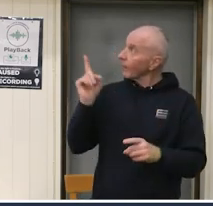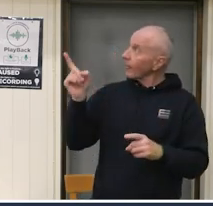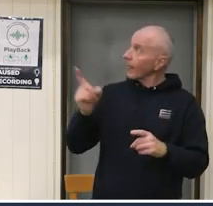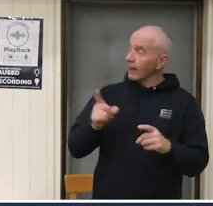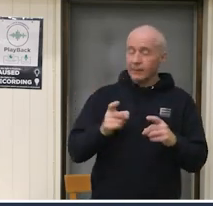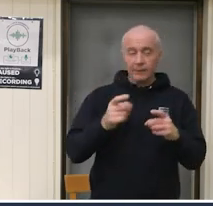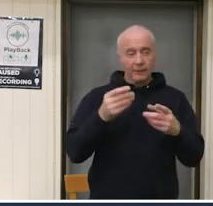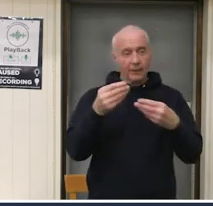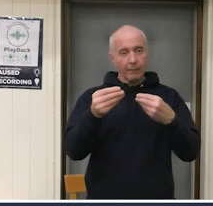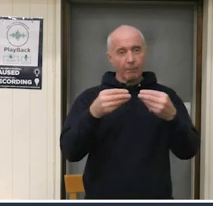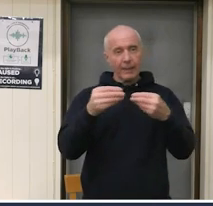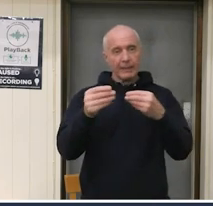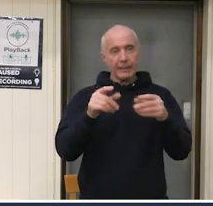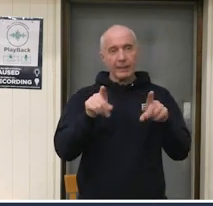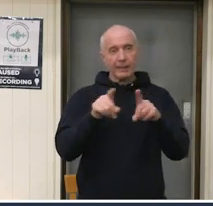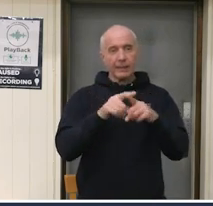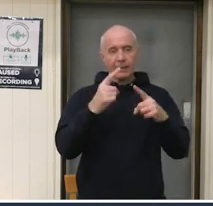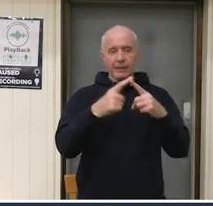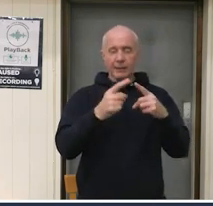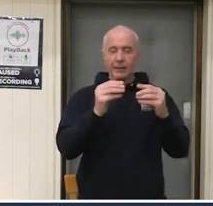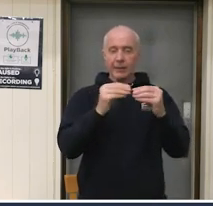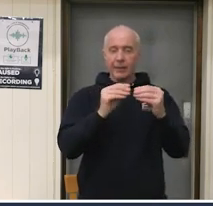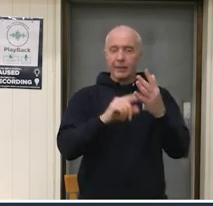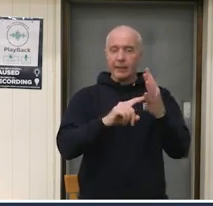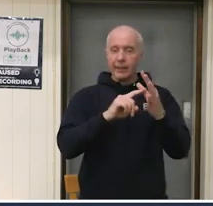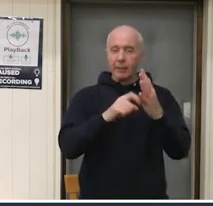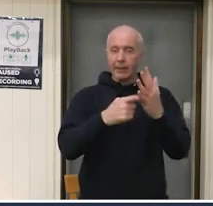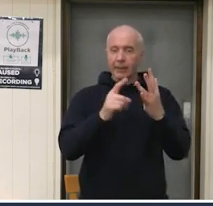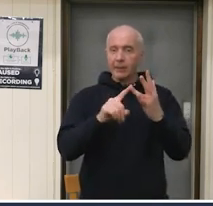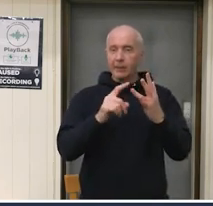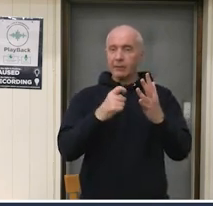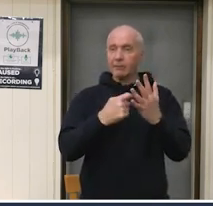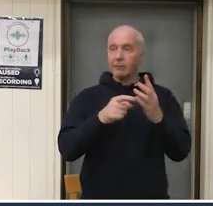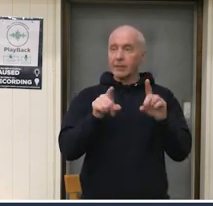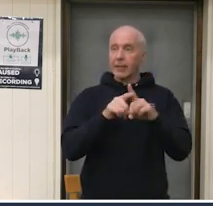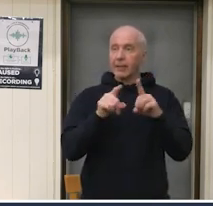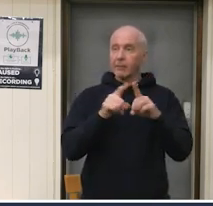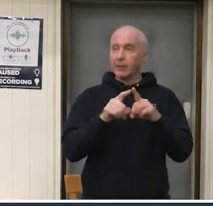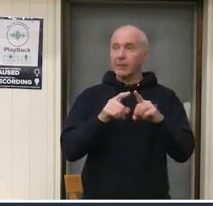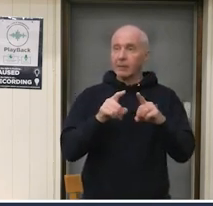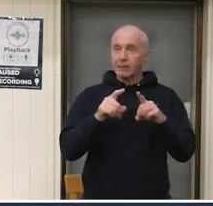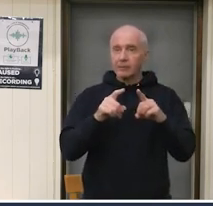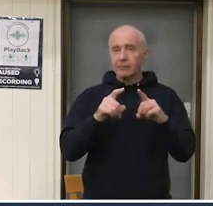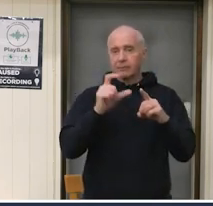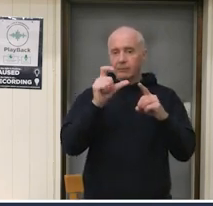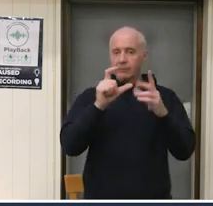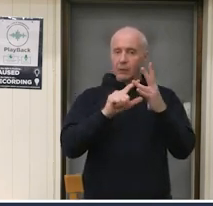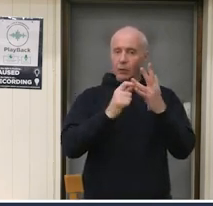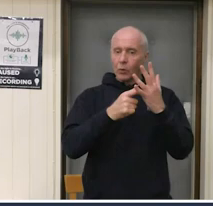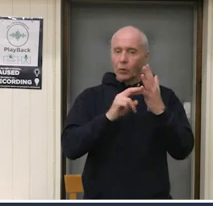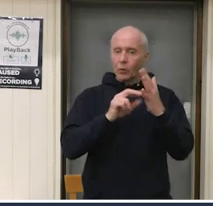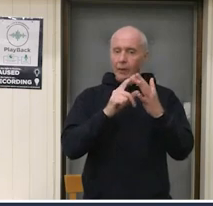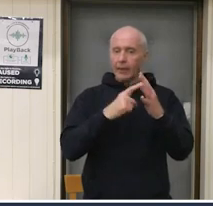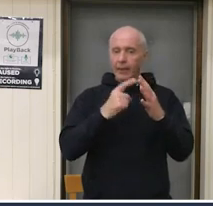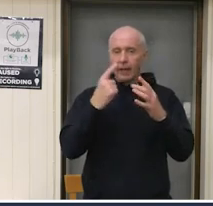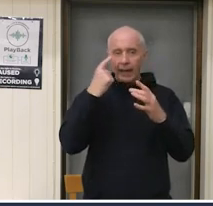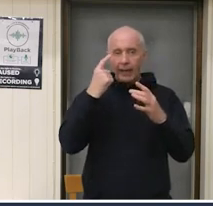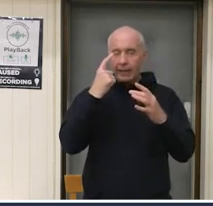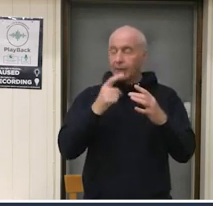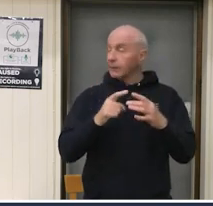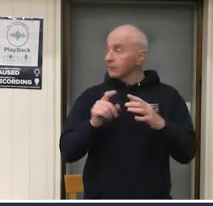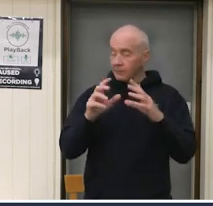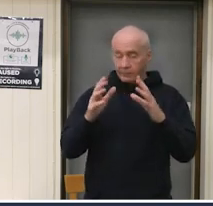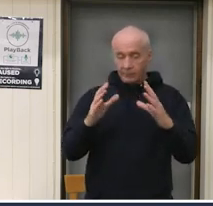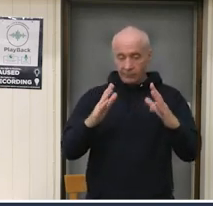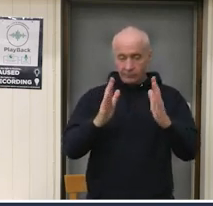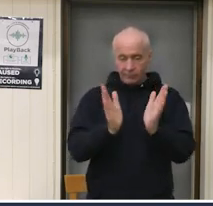ablator. That's the bit like your cornea, which heats up and flies away. Then you've got DT solid material. Now you're thinking, well,